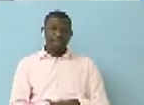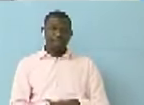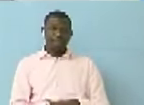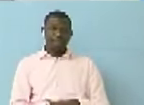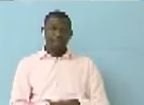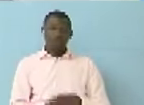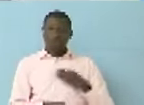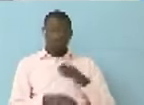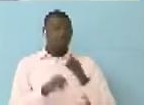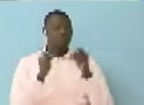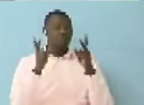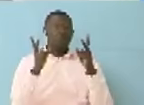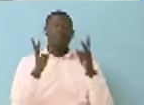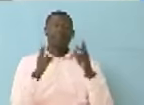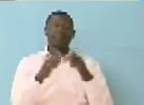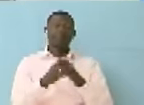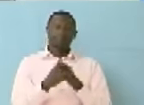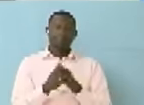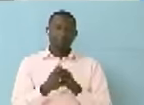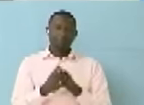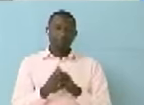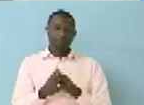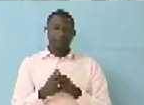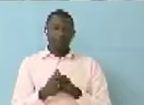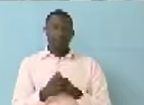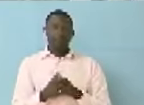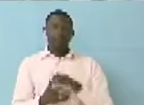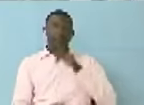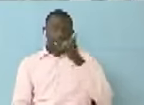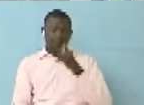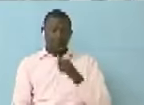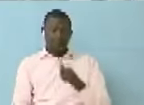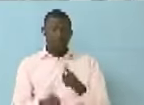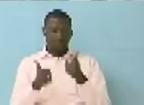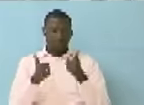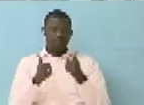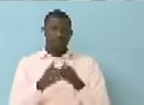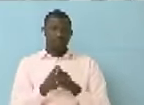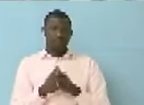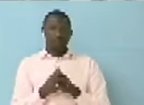was okay. Yes, it was.